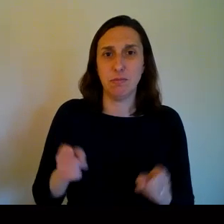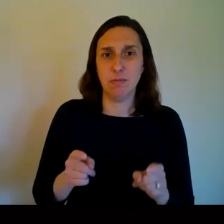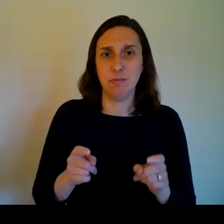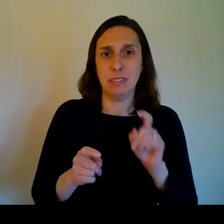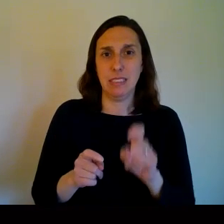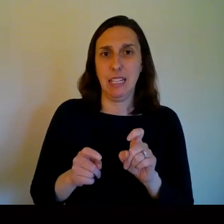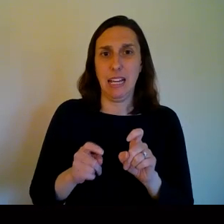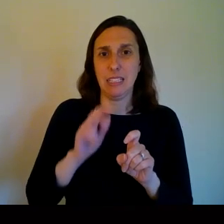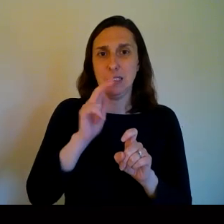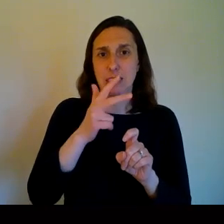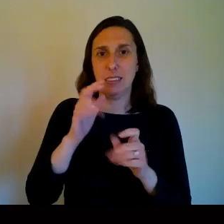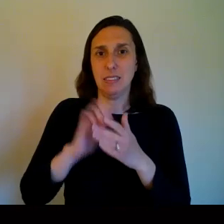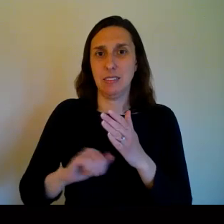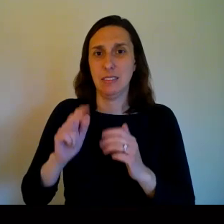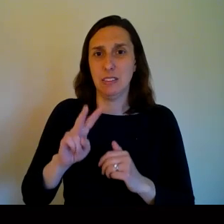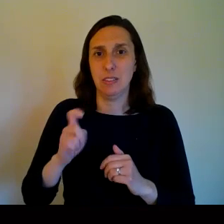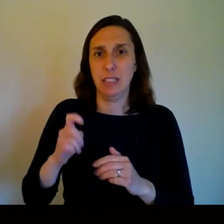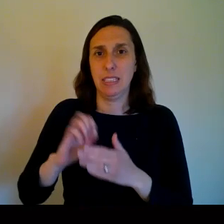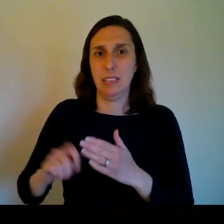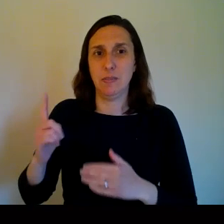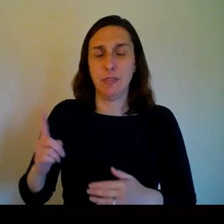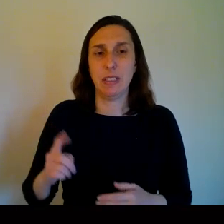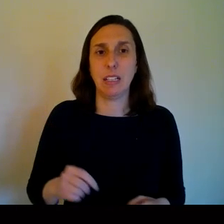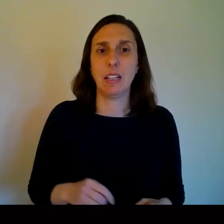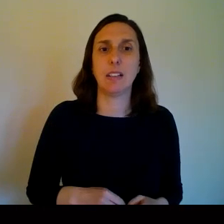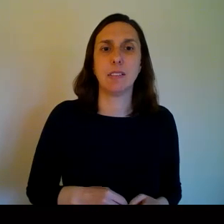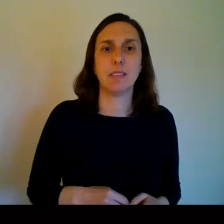which means wherever I see the x,